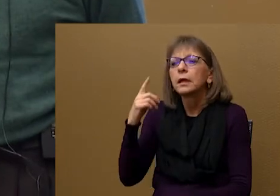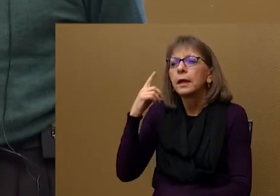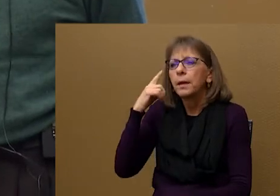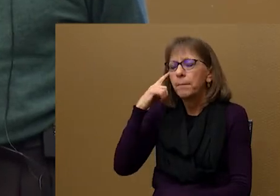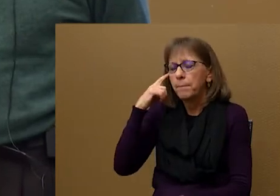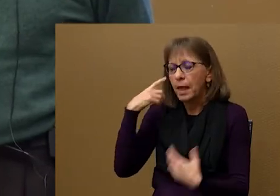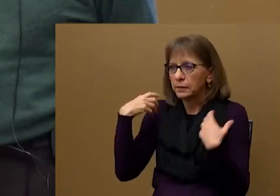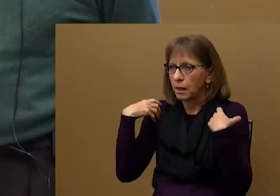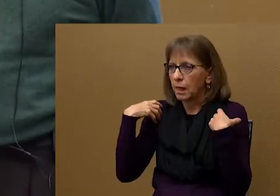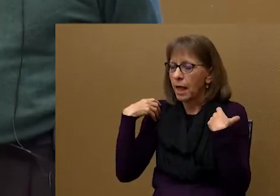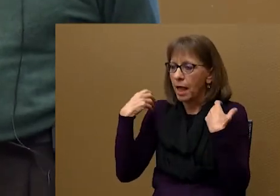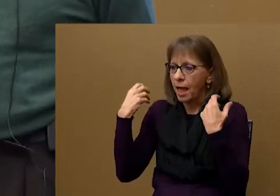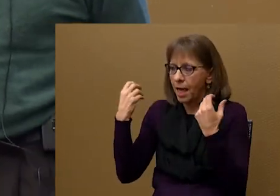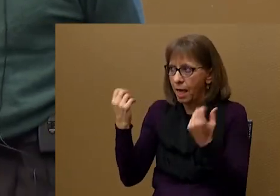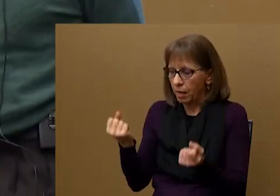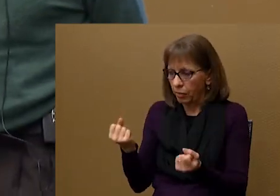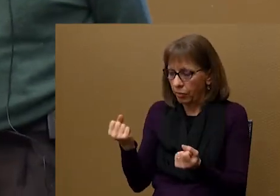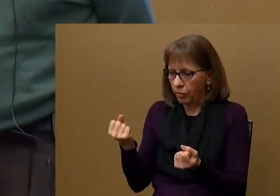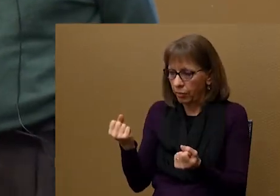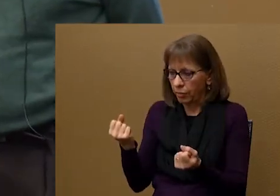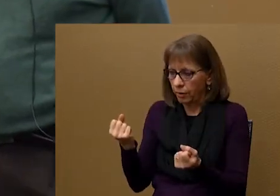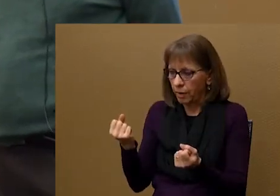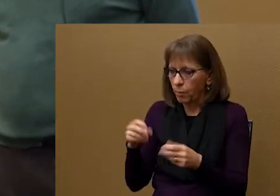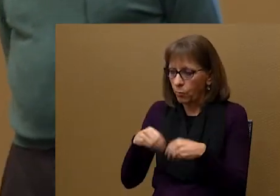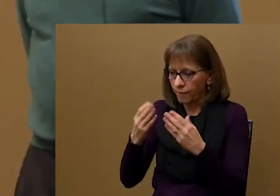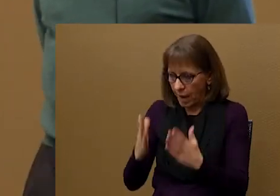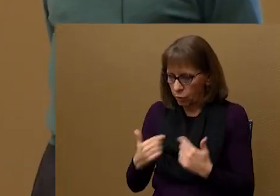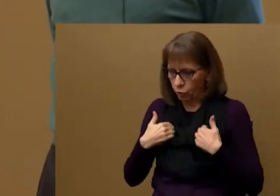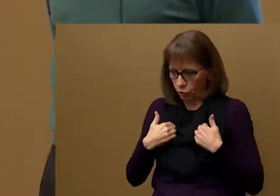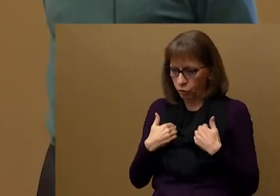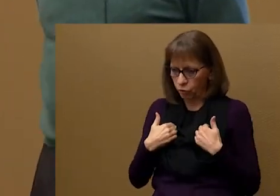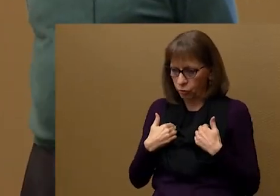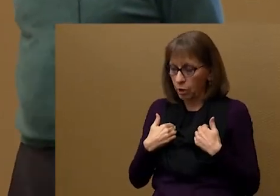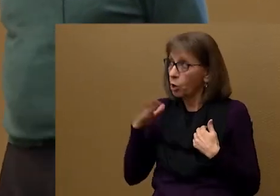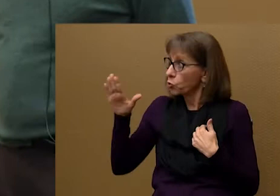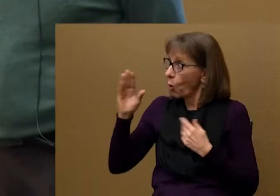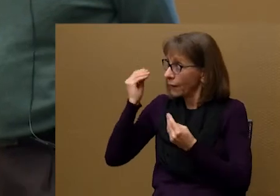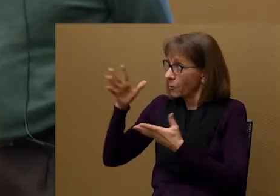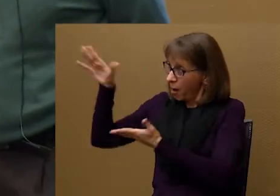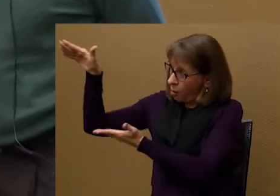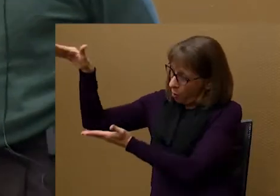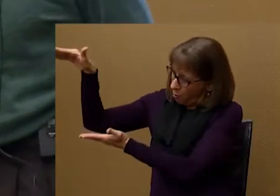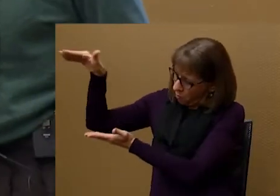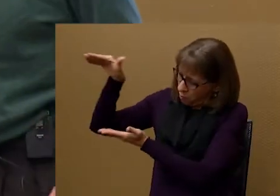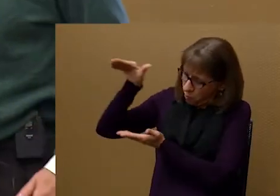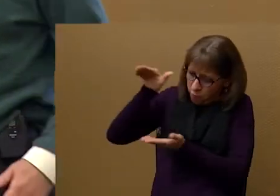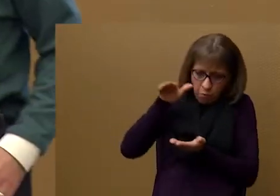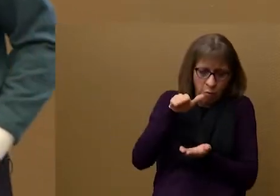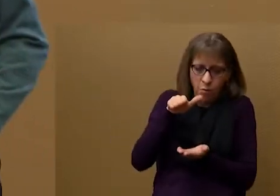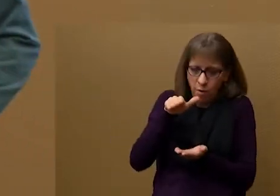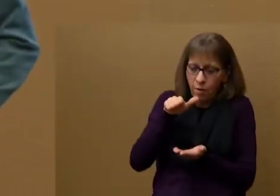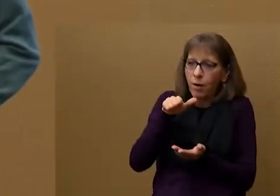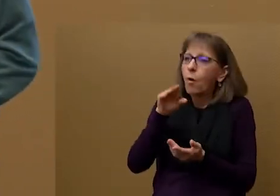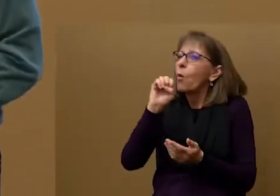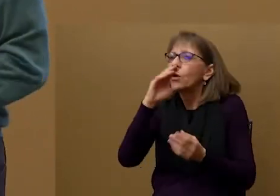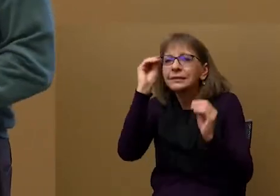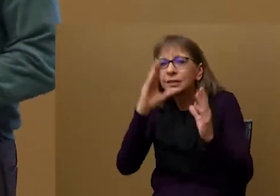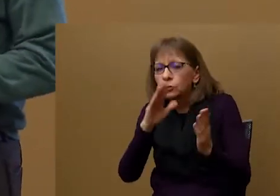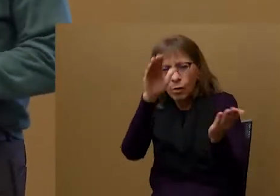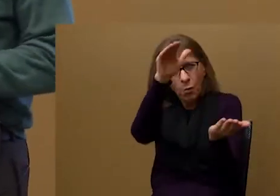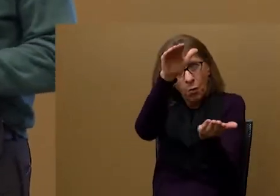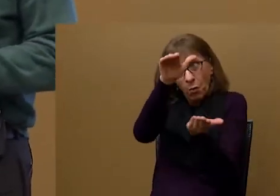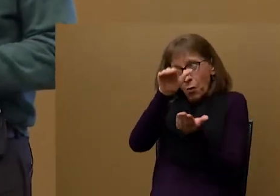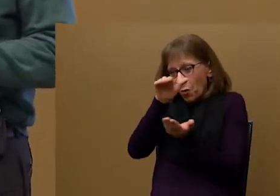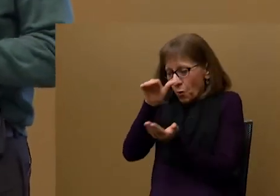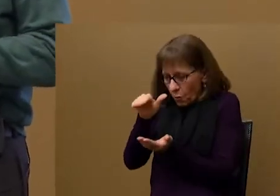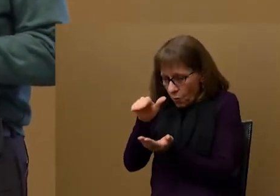how, as the mental health provider, do I take all this wealth of information that you're sharing with us and go back to where I work? And how does the teacher go